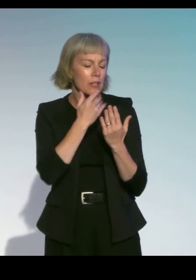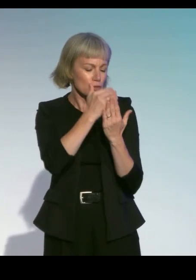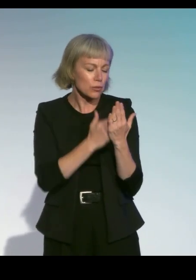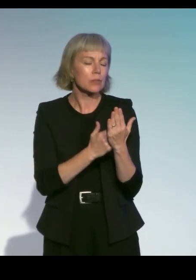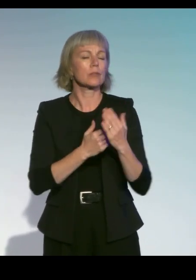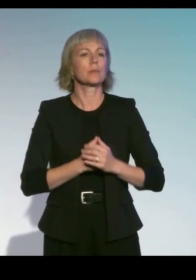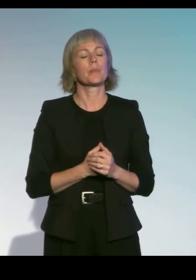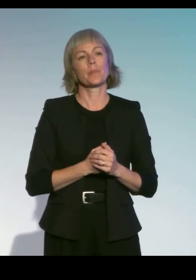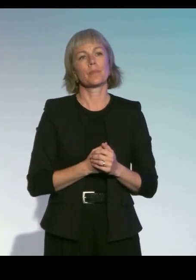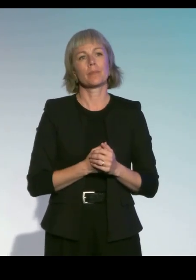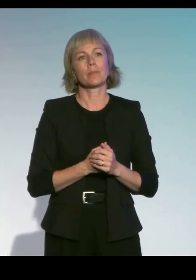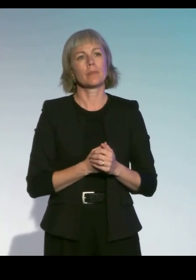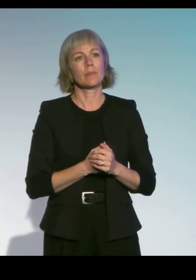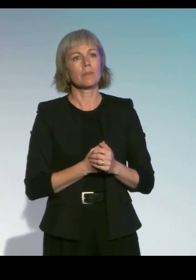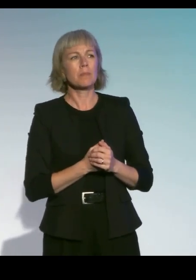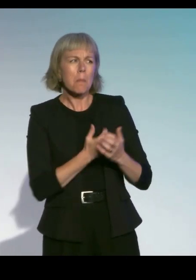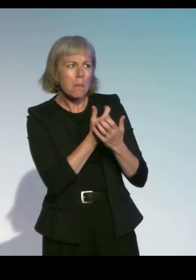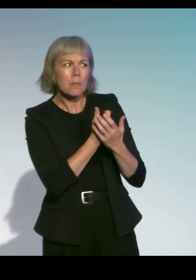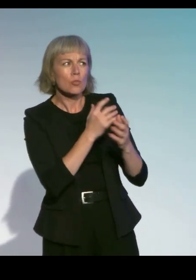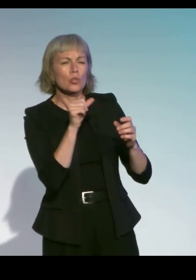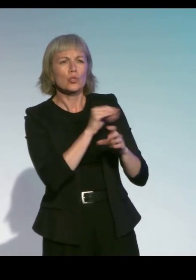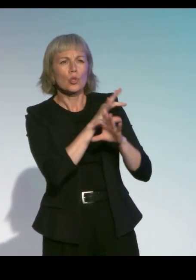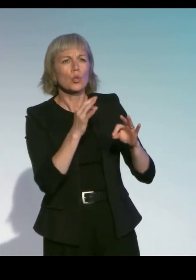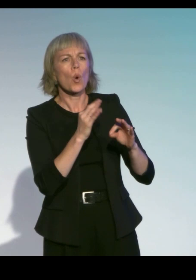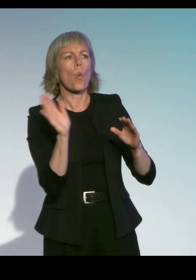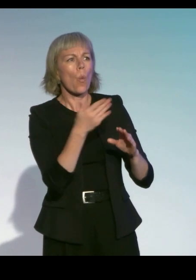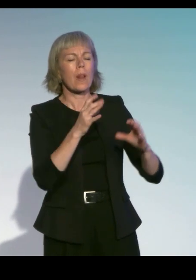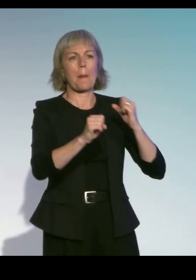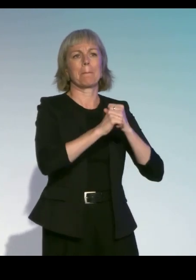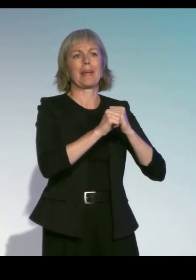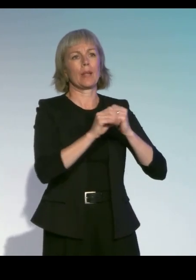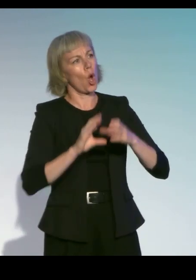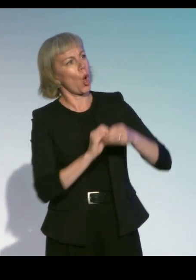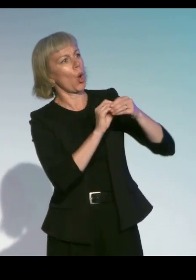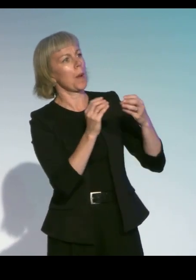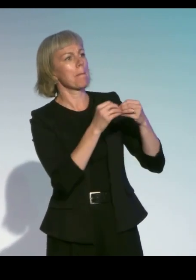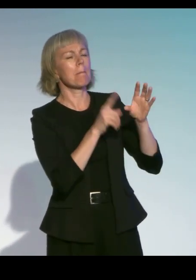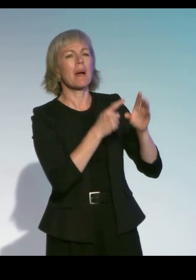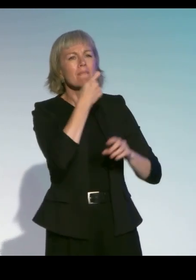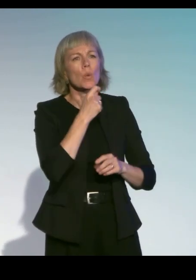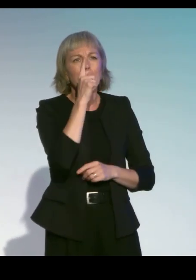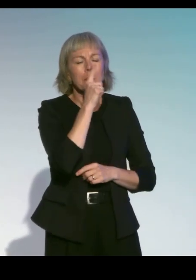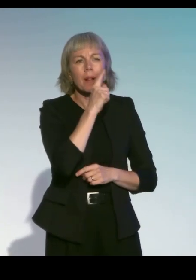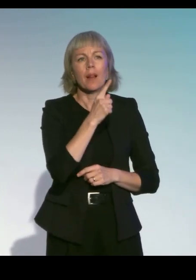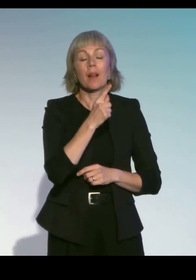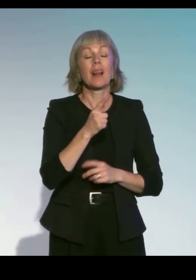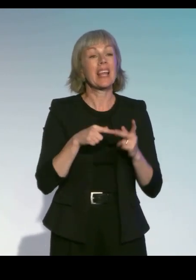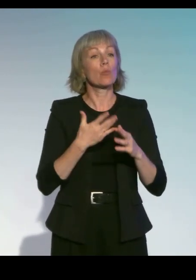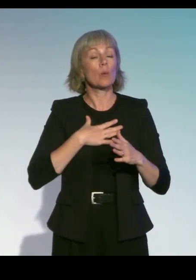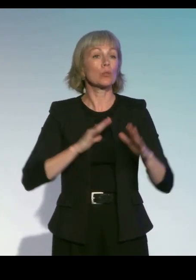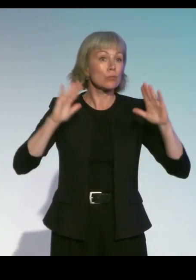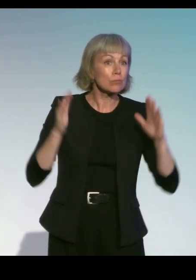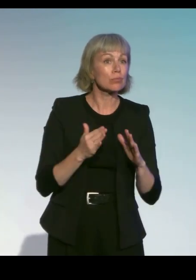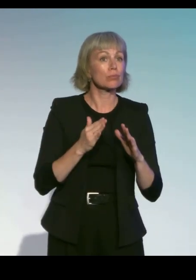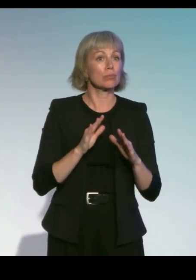the formation of media monopolies and support the proliferation of independent media. Because if we want to end whorephobia,